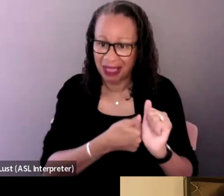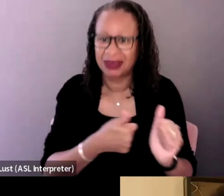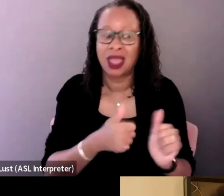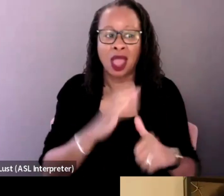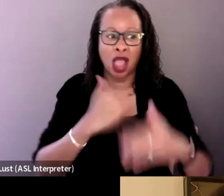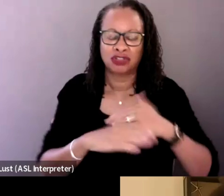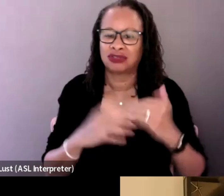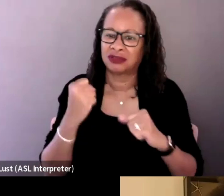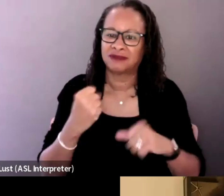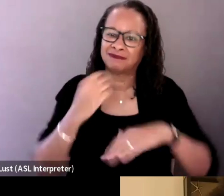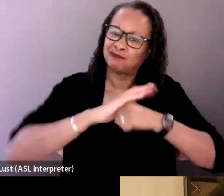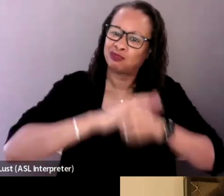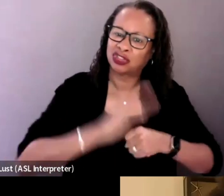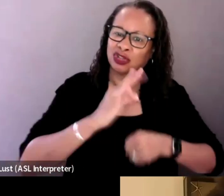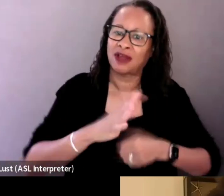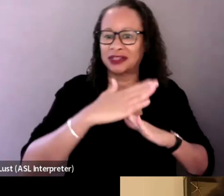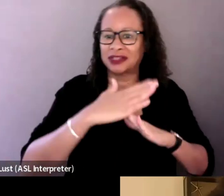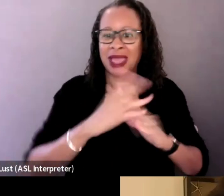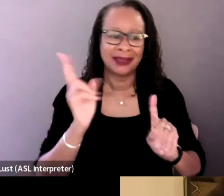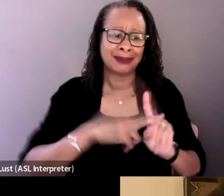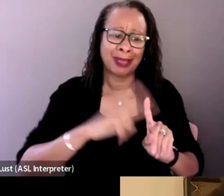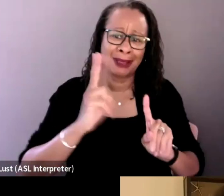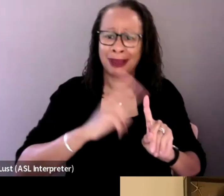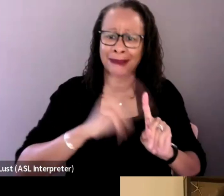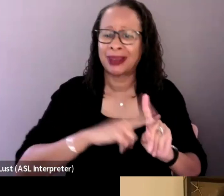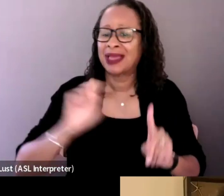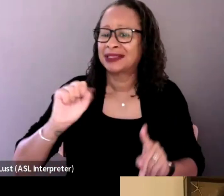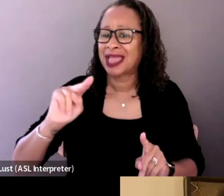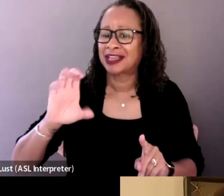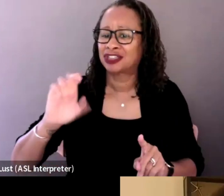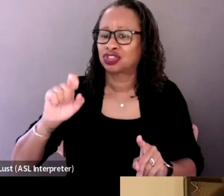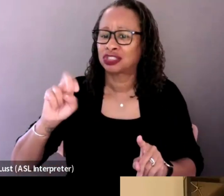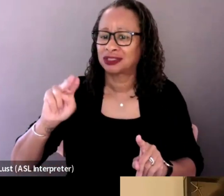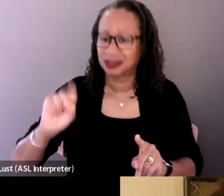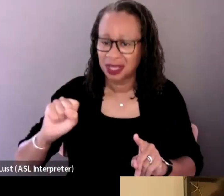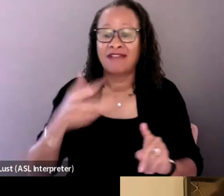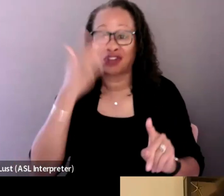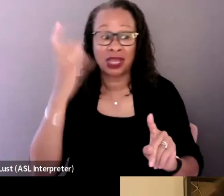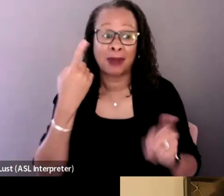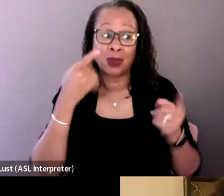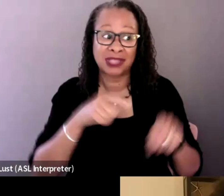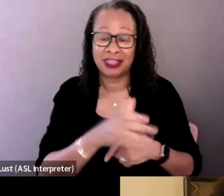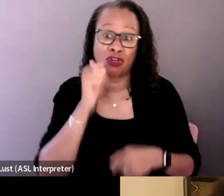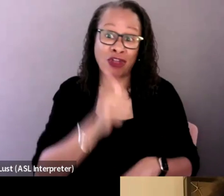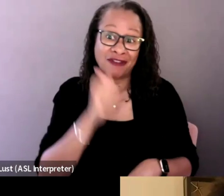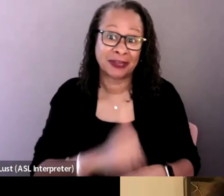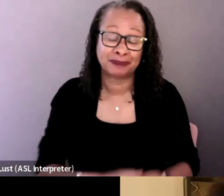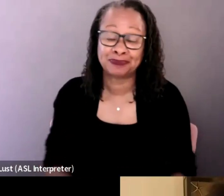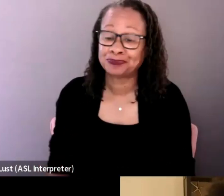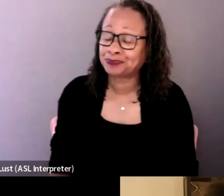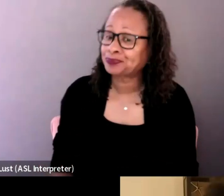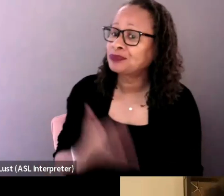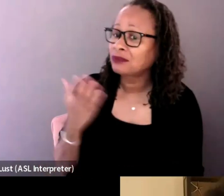of the Taliban while just applying sanctions and forgetting about what's happening there on a daily basis. You've talked about the fact